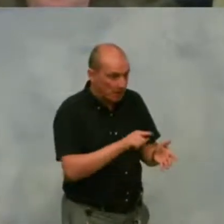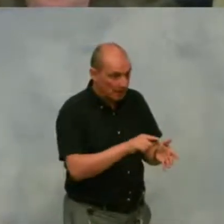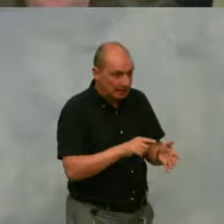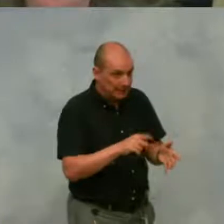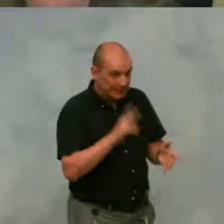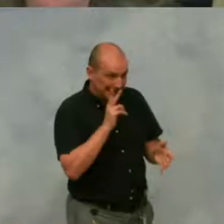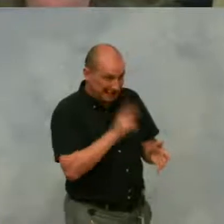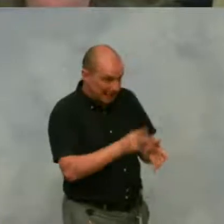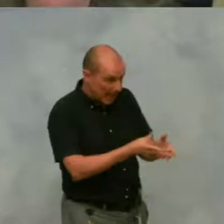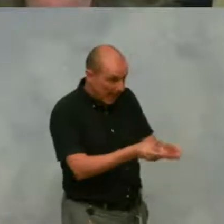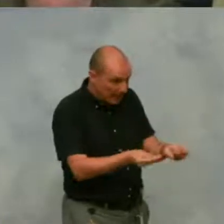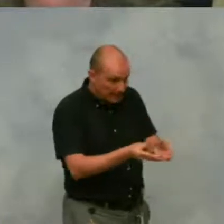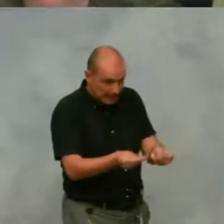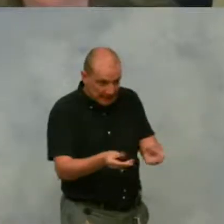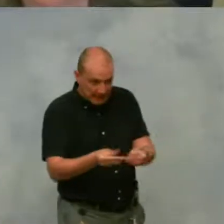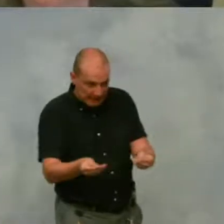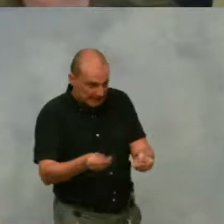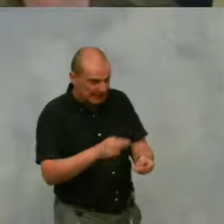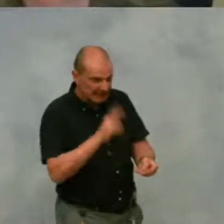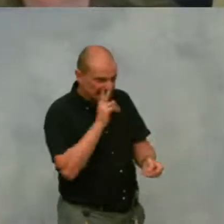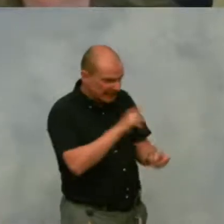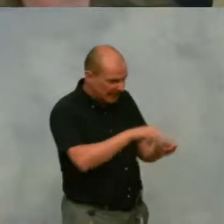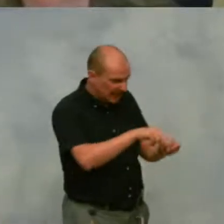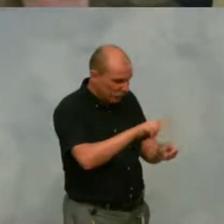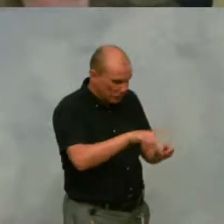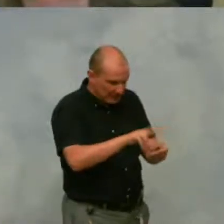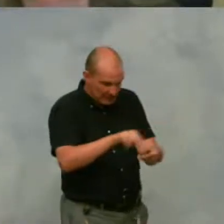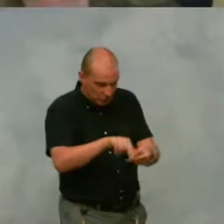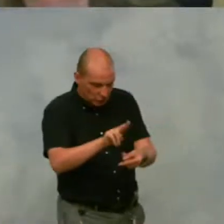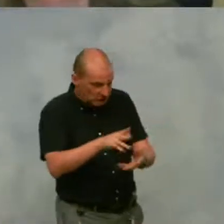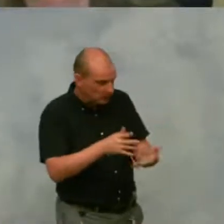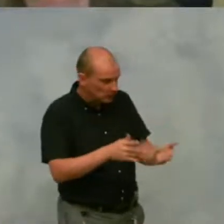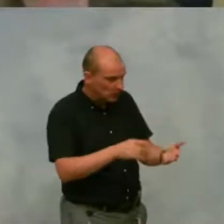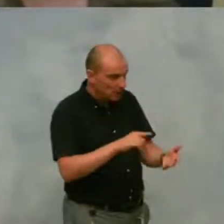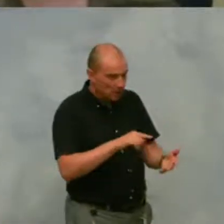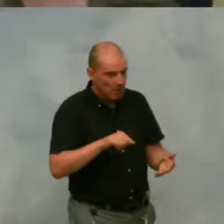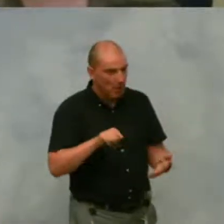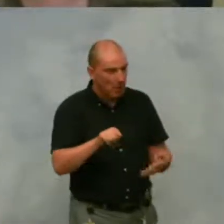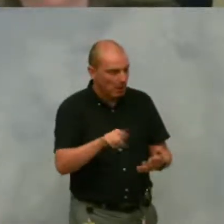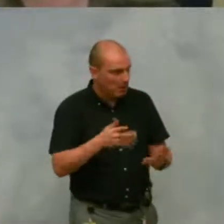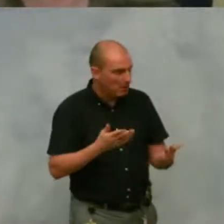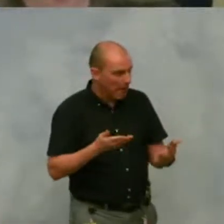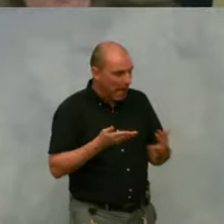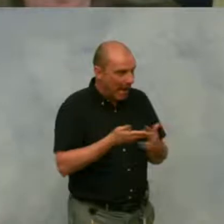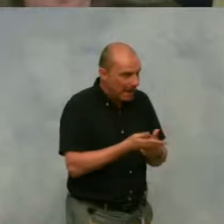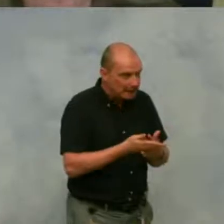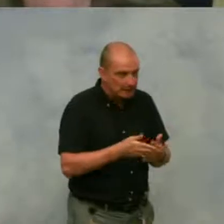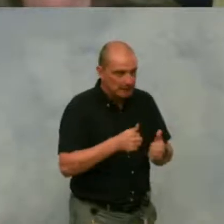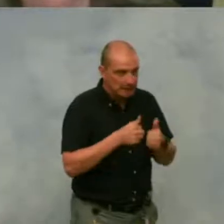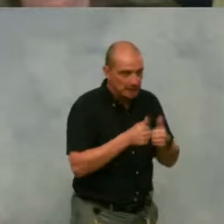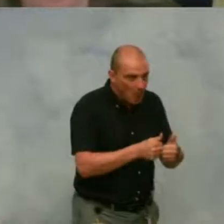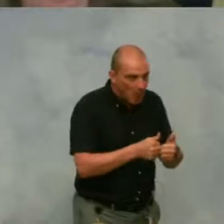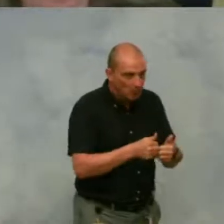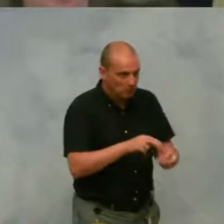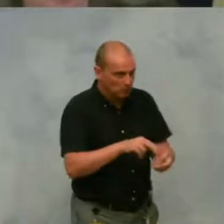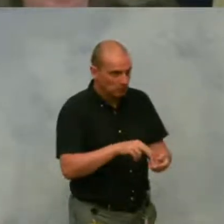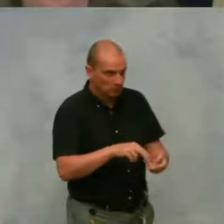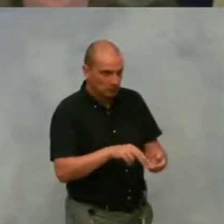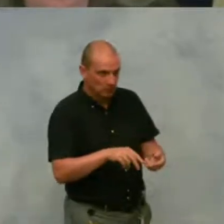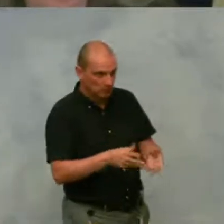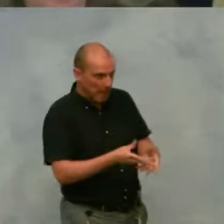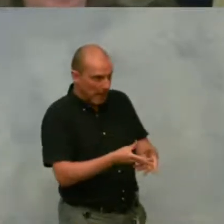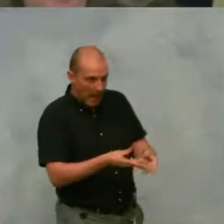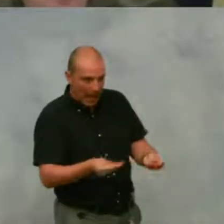increase across the piece for a variety of reasons, whether it's access to supports, access to referrals, etc., and absence is just